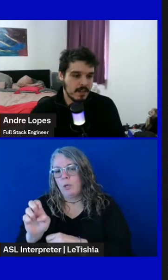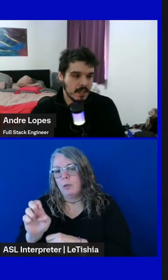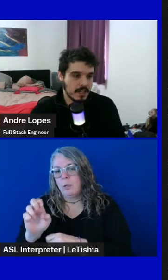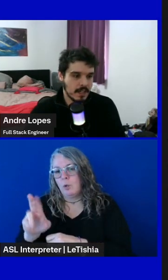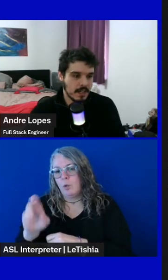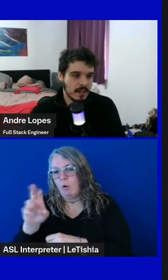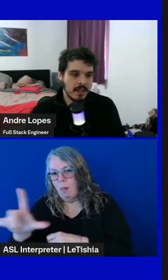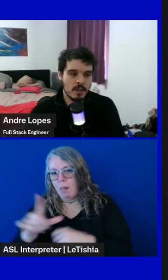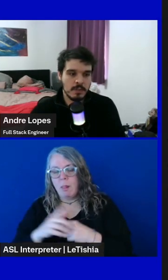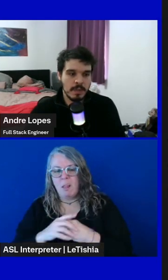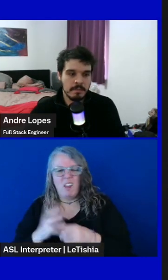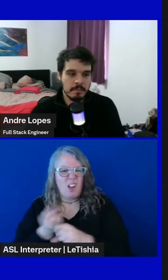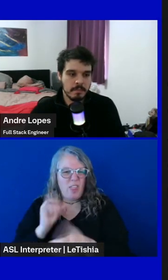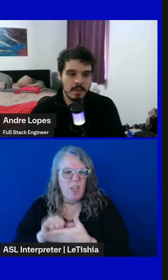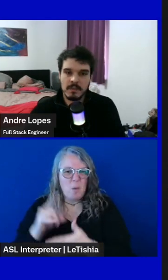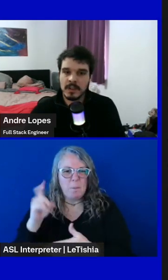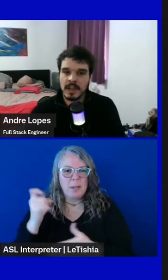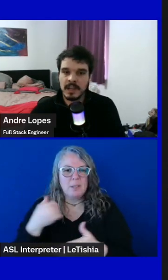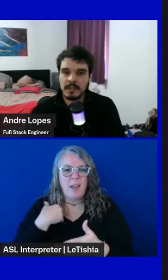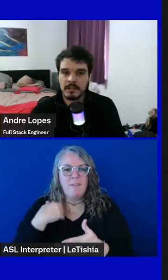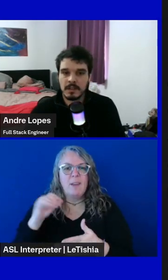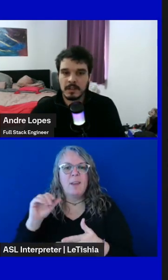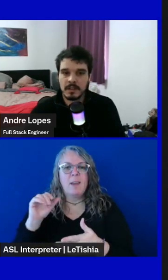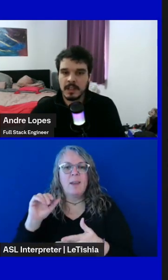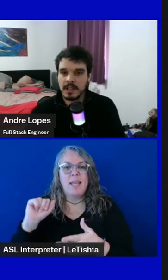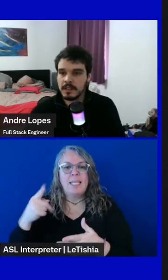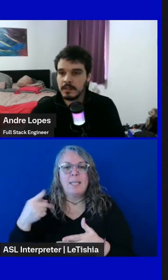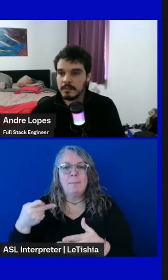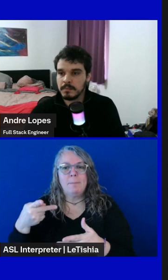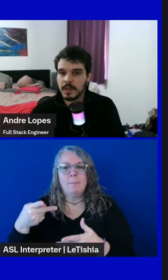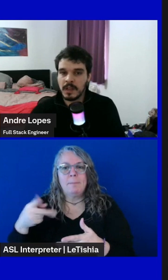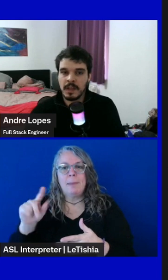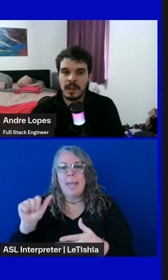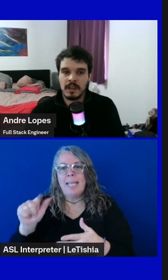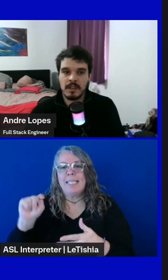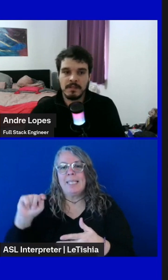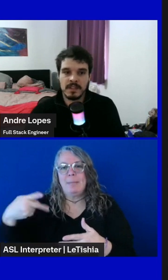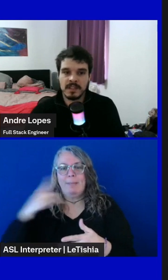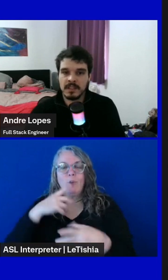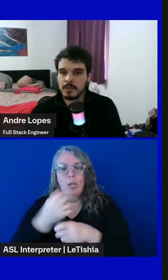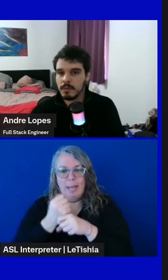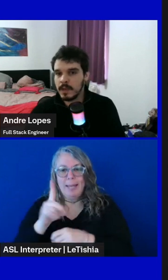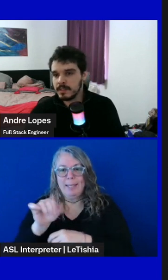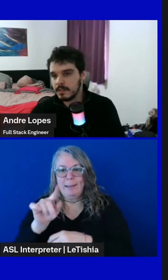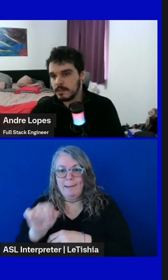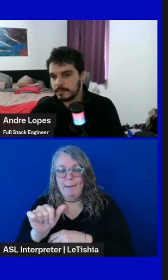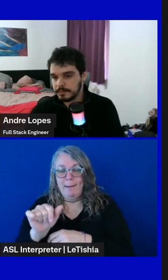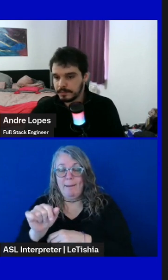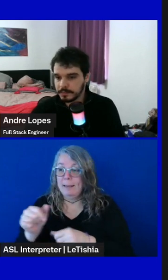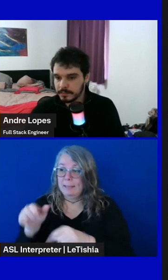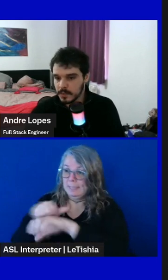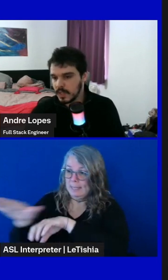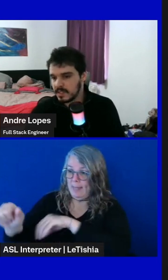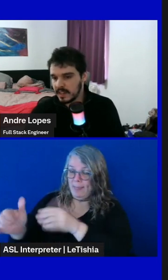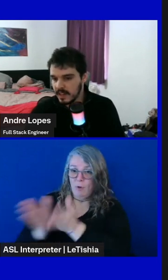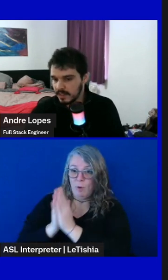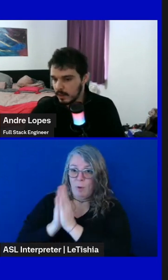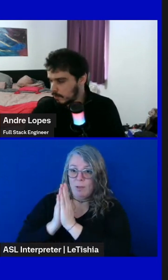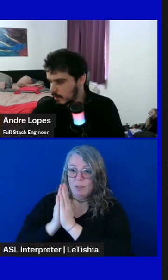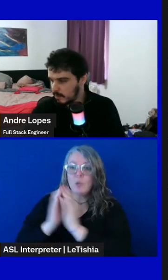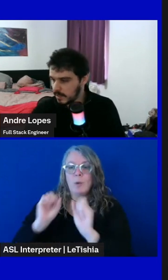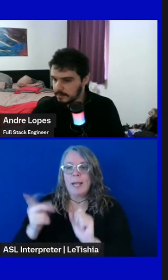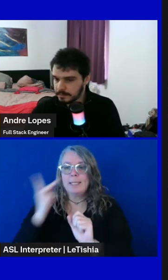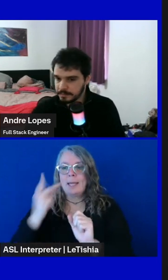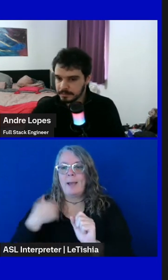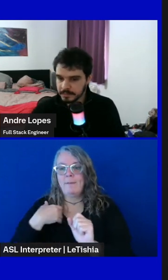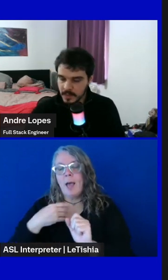have an HTTP for getting data. If I send this request, you can see that I have hello